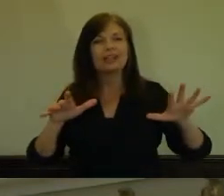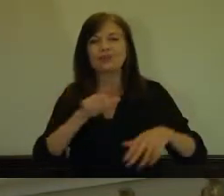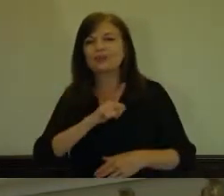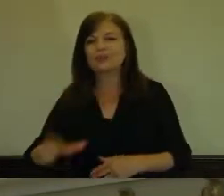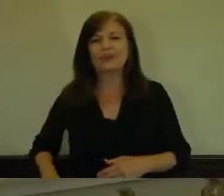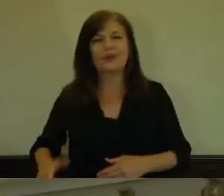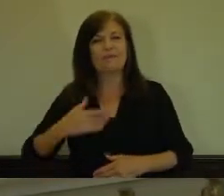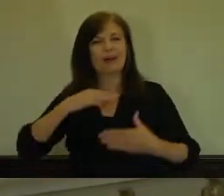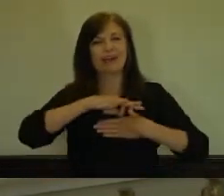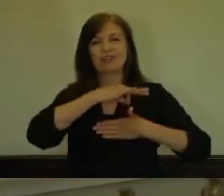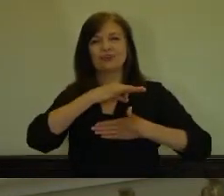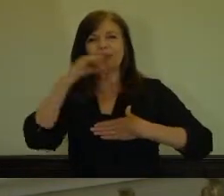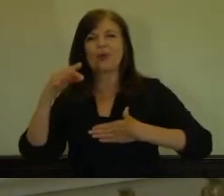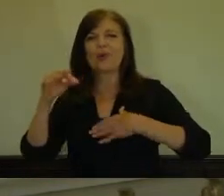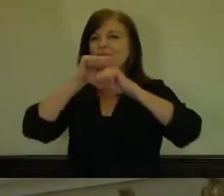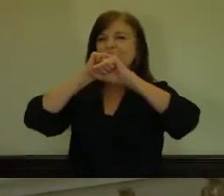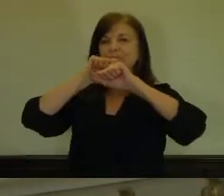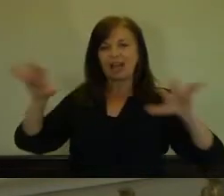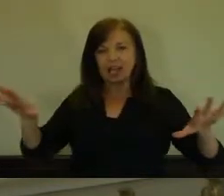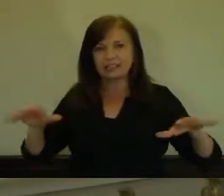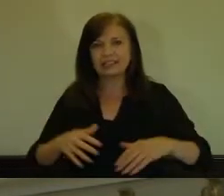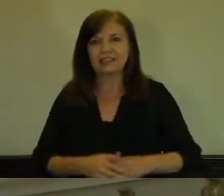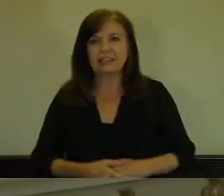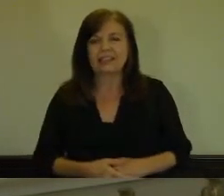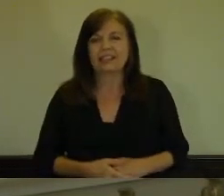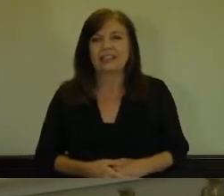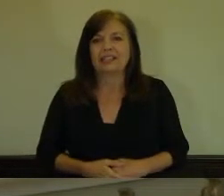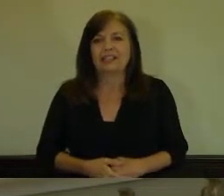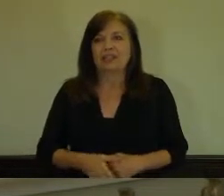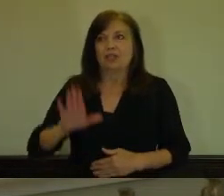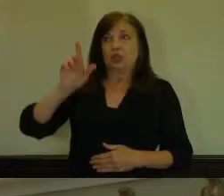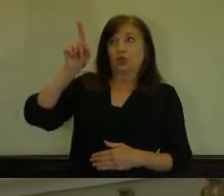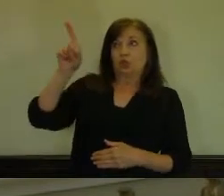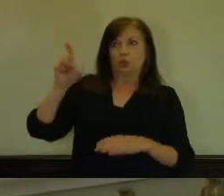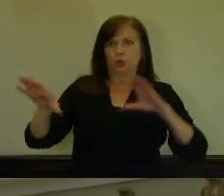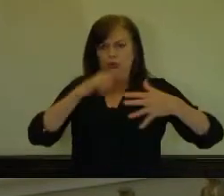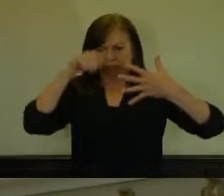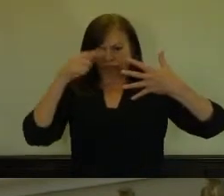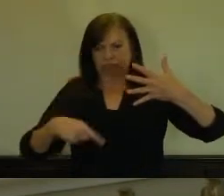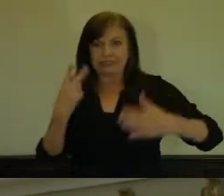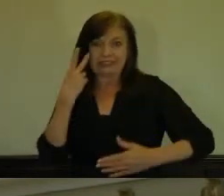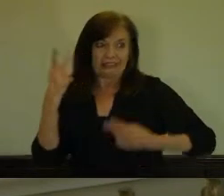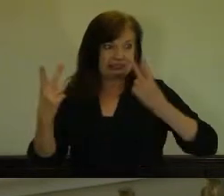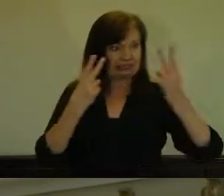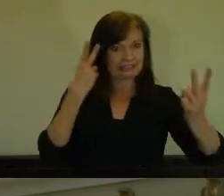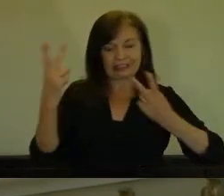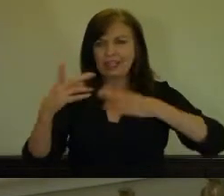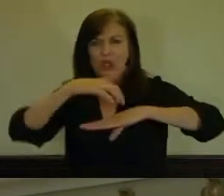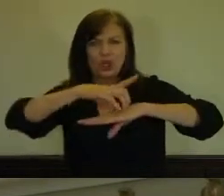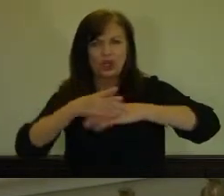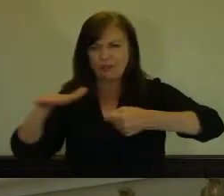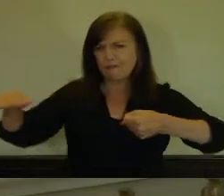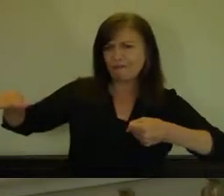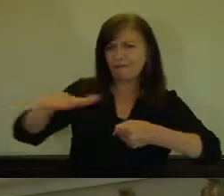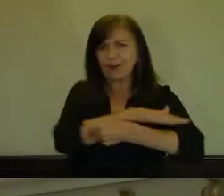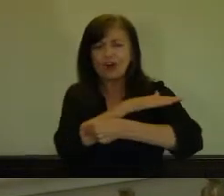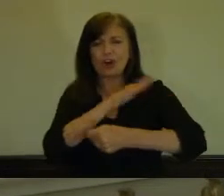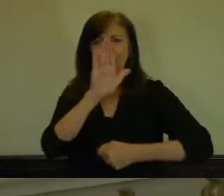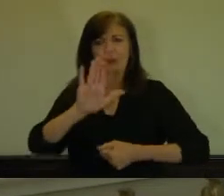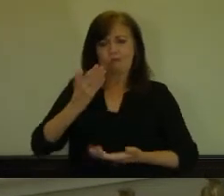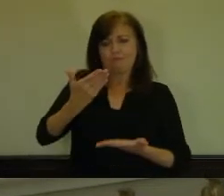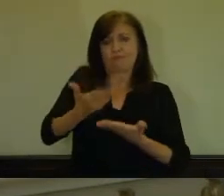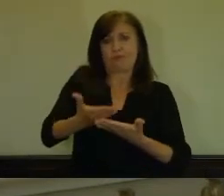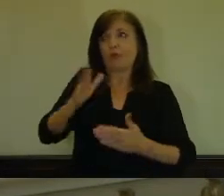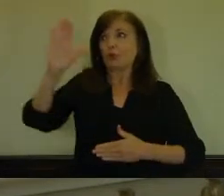my soul, how manifold are your works, O Lord. The earth is full of